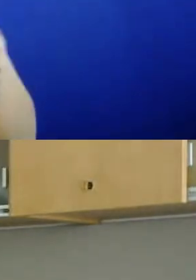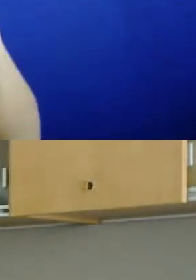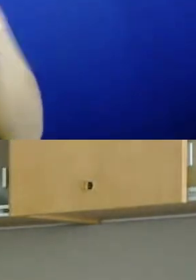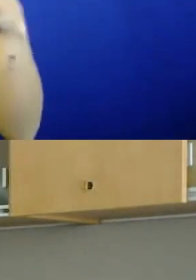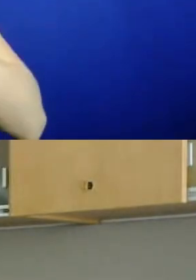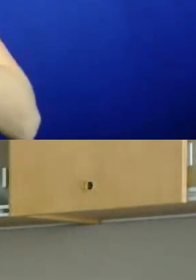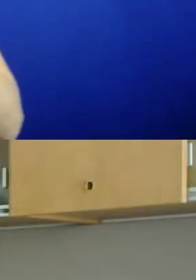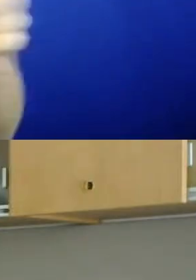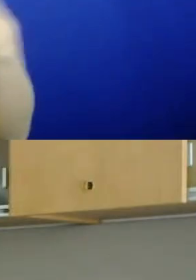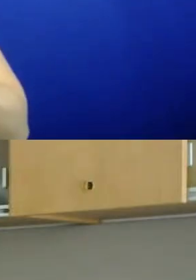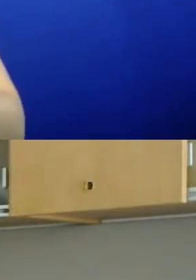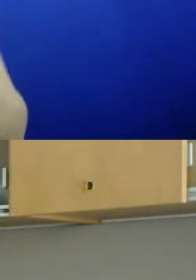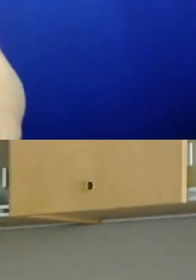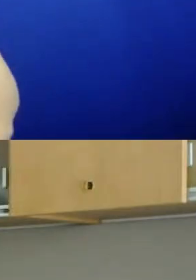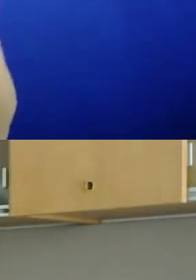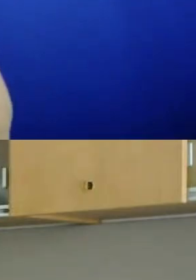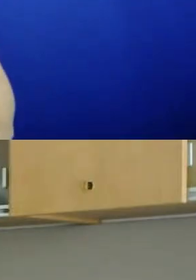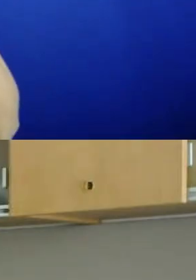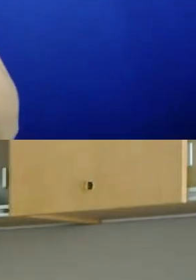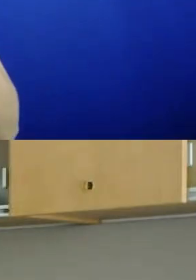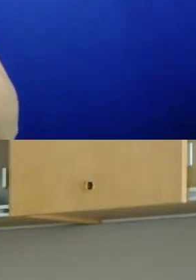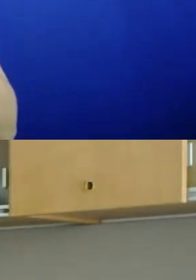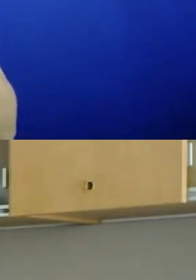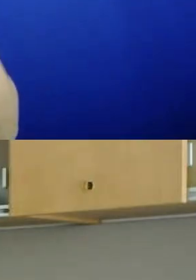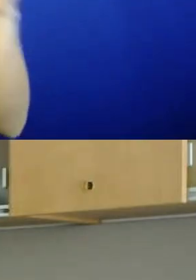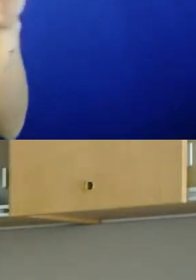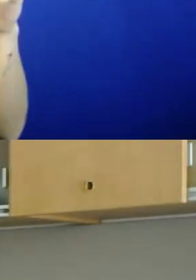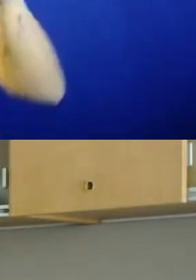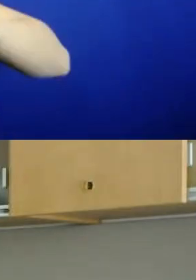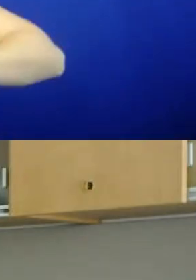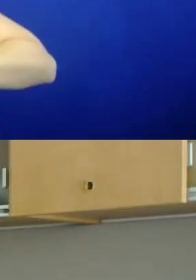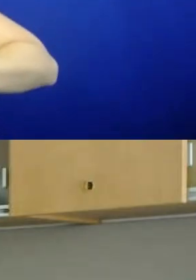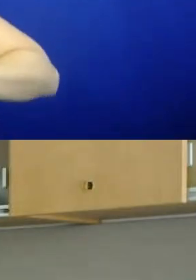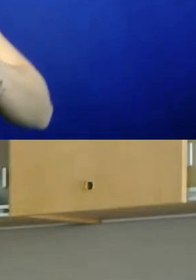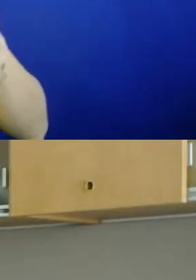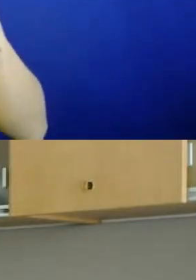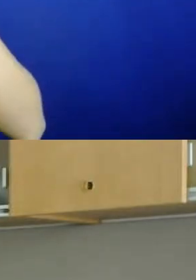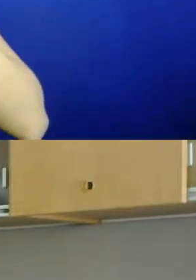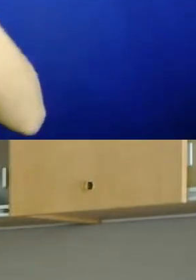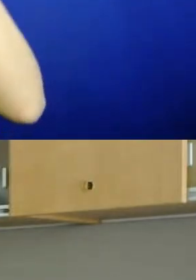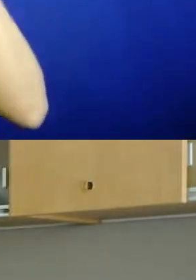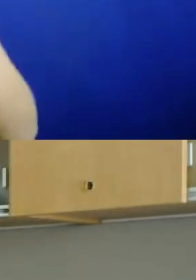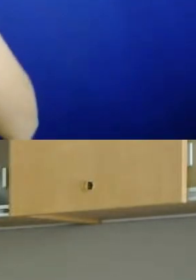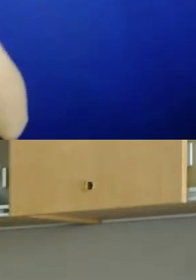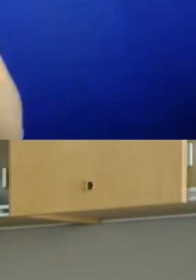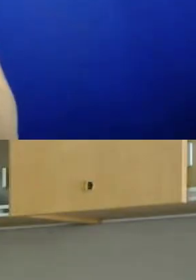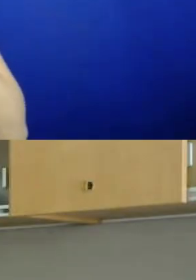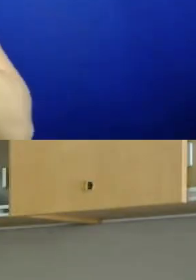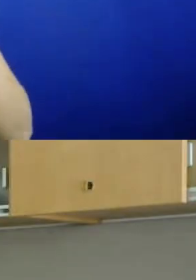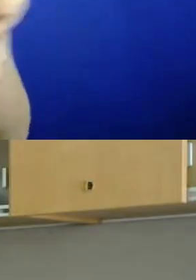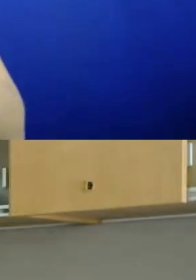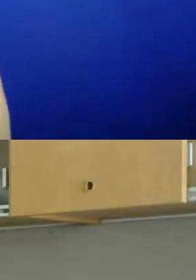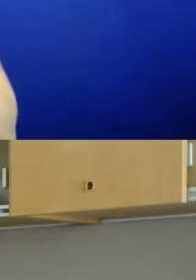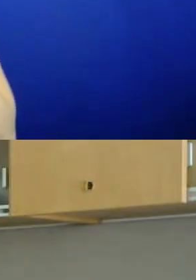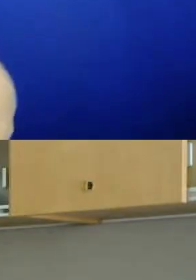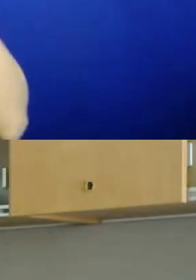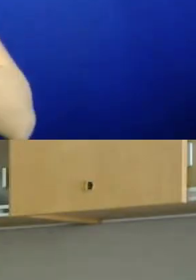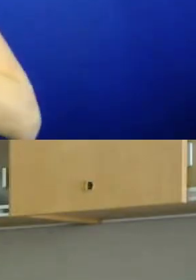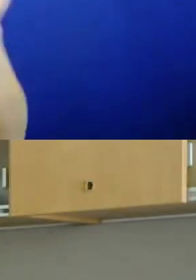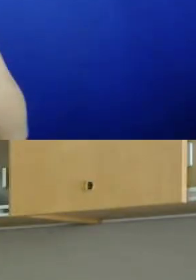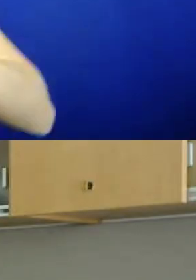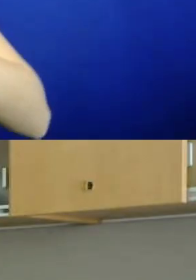you would like. And if you'd like to receive continuing education credits, the survey is required. We will not be having a